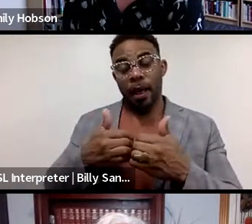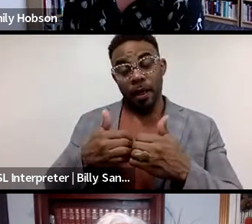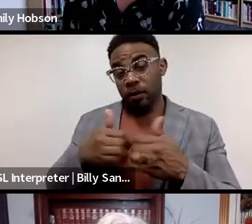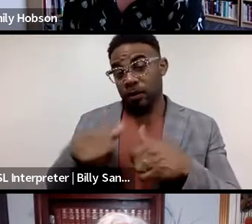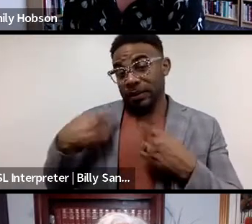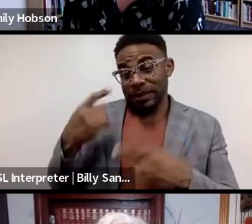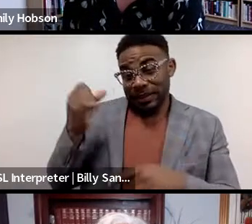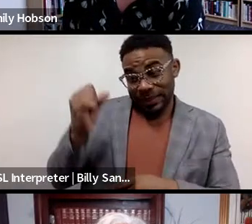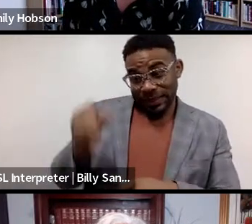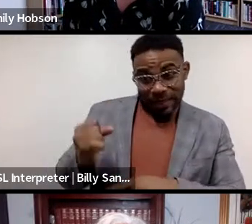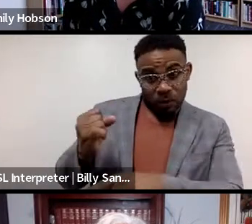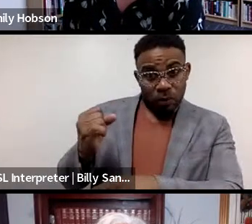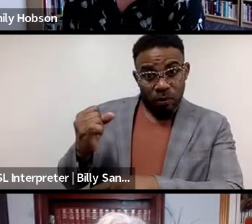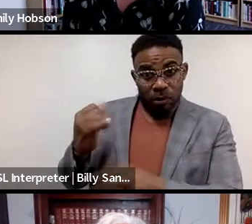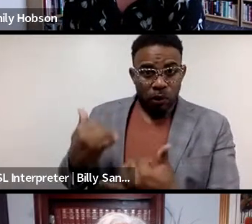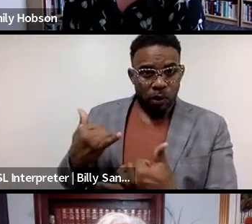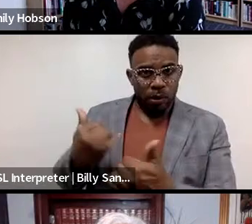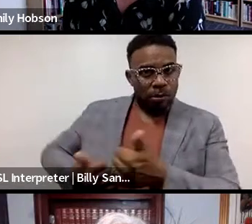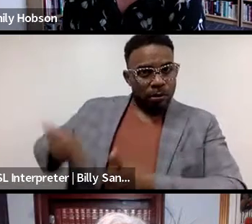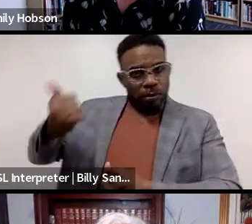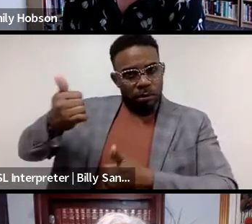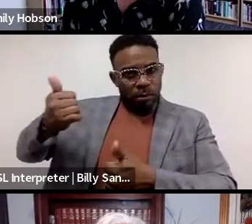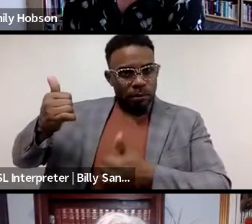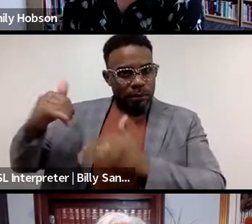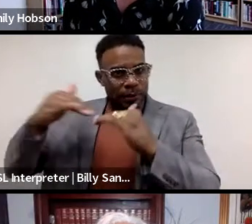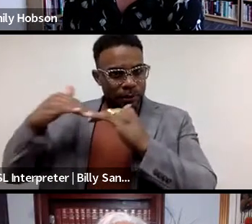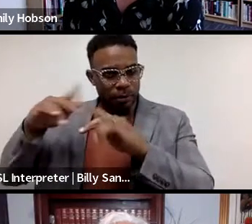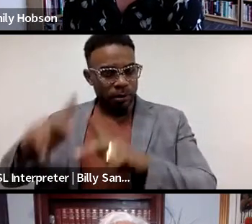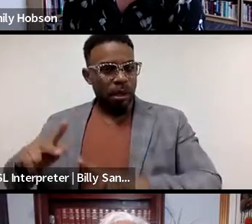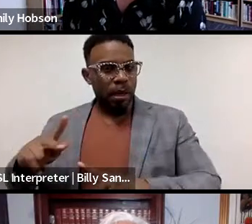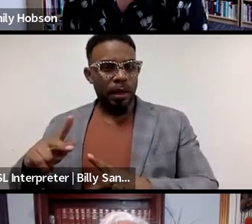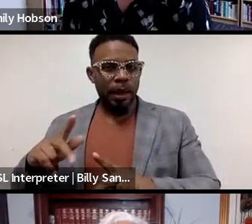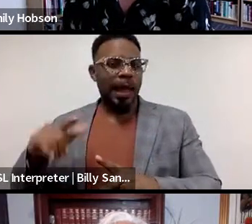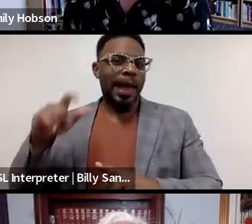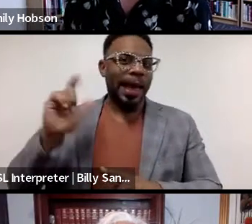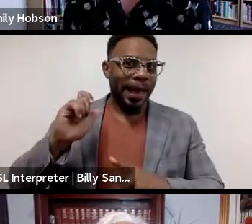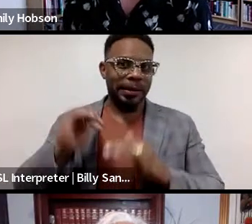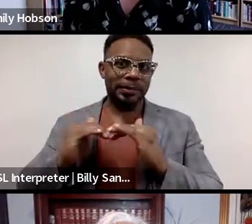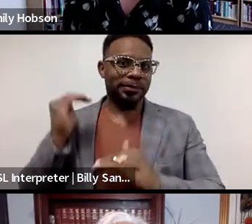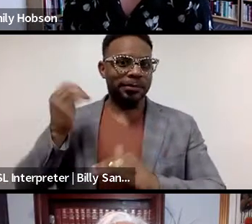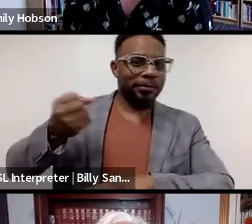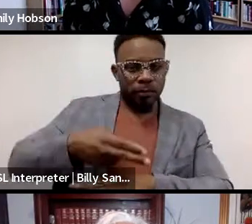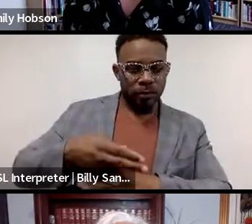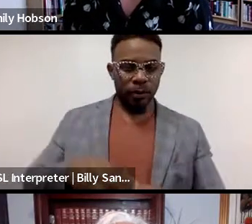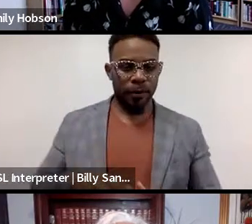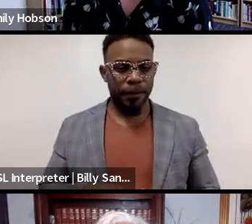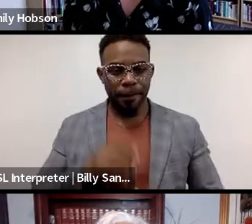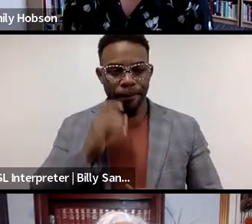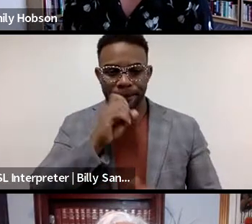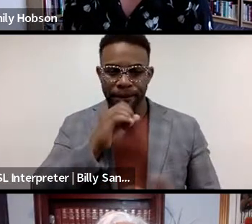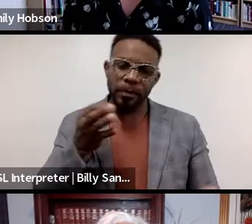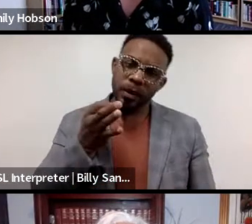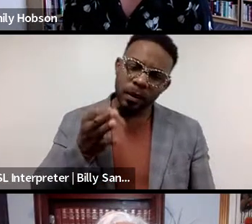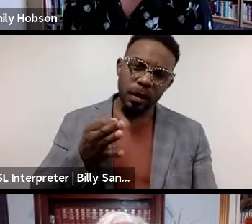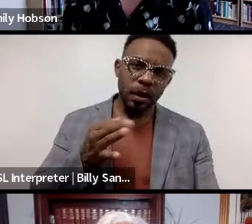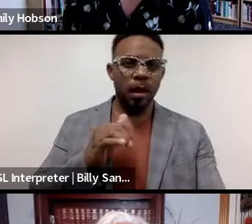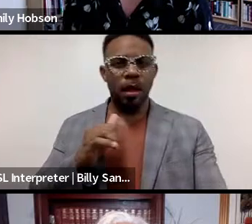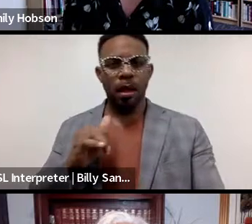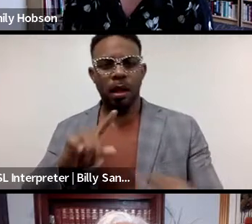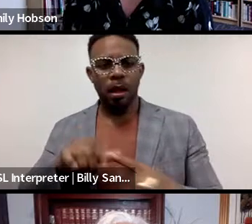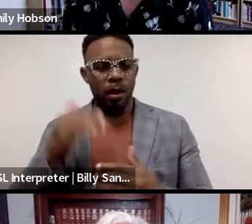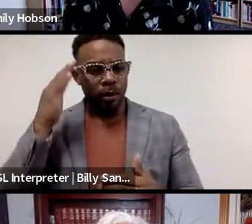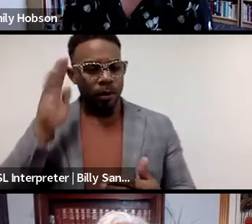the South was currently the superior civilization, it had to prevail. And eventually, as all of us